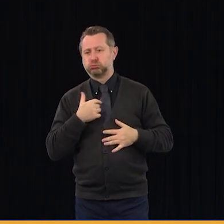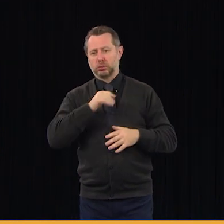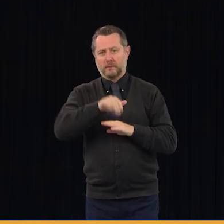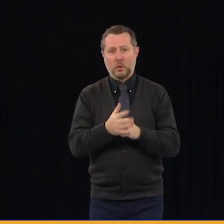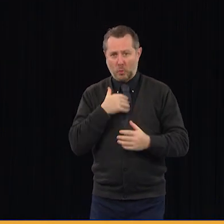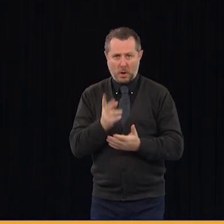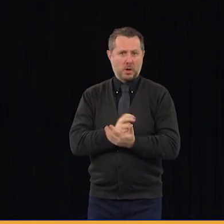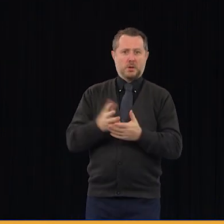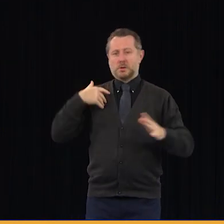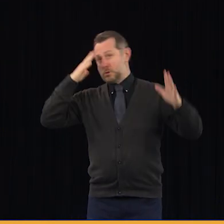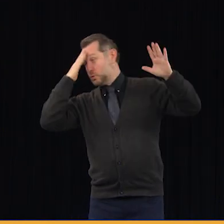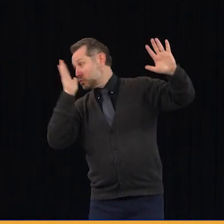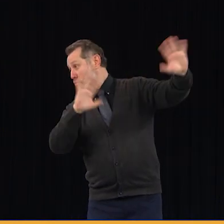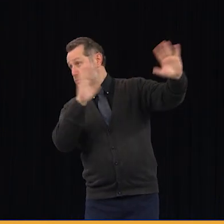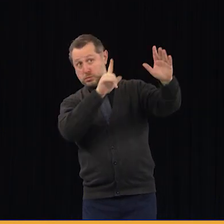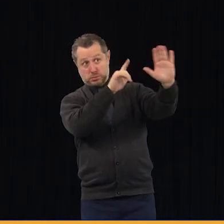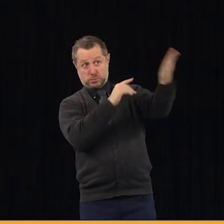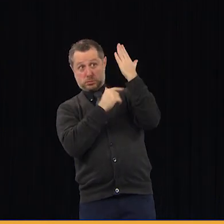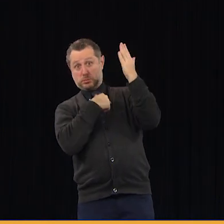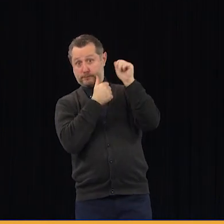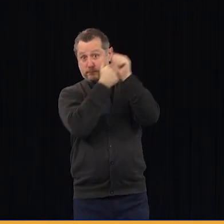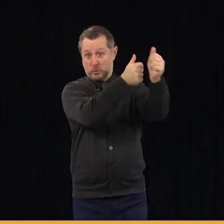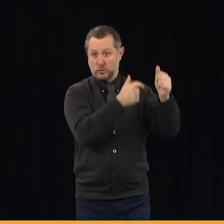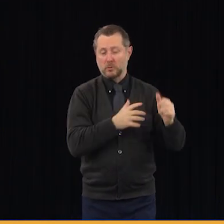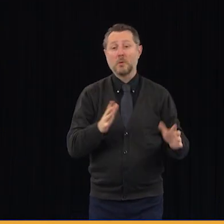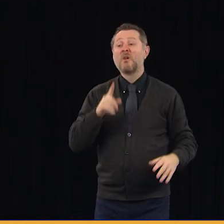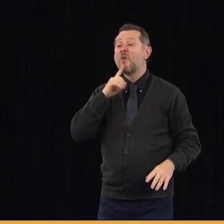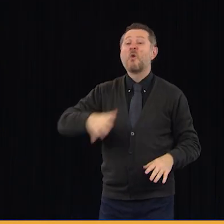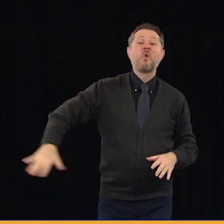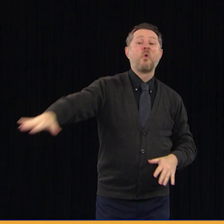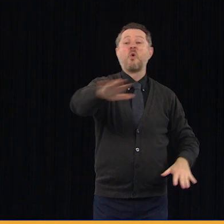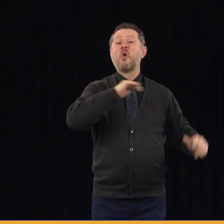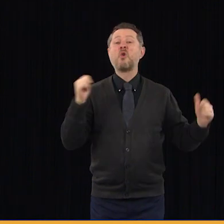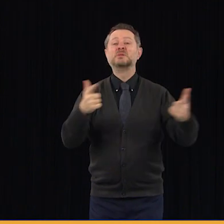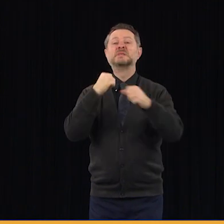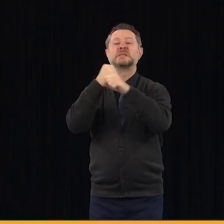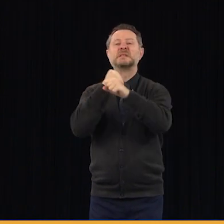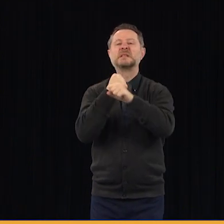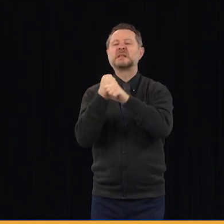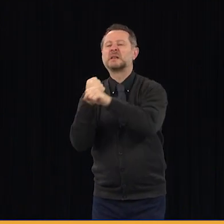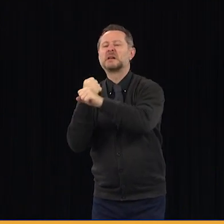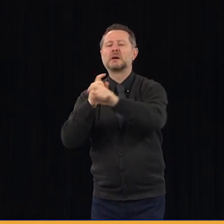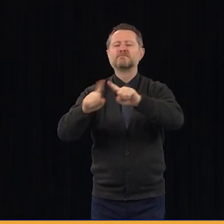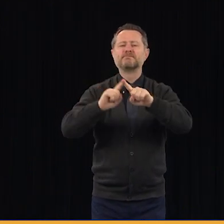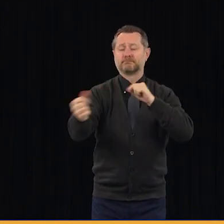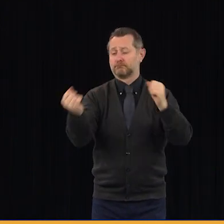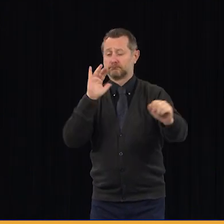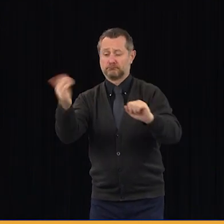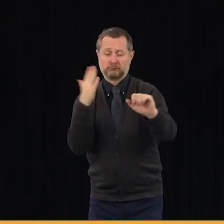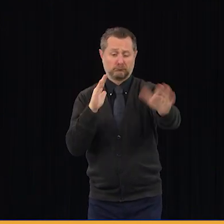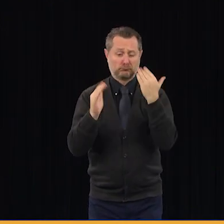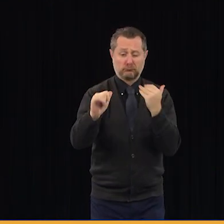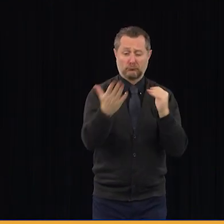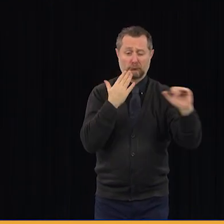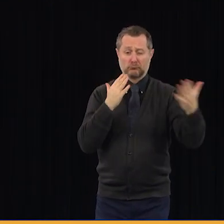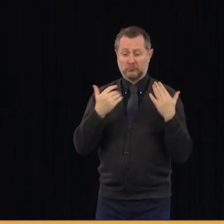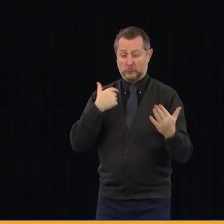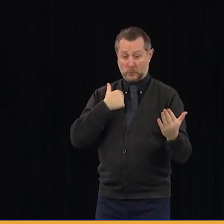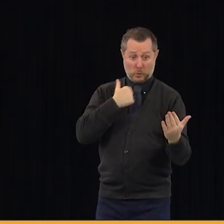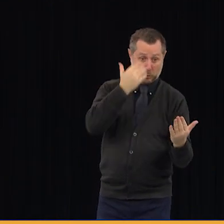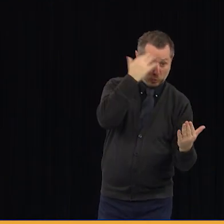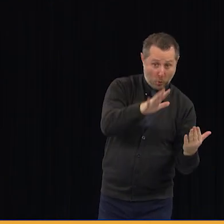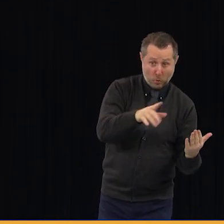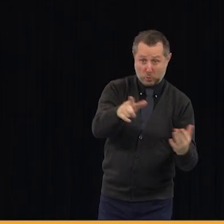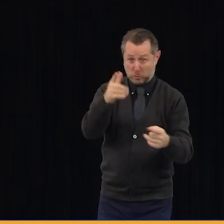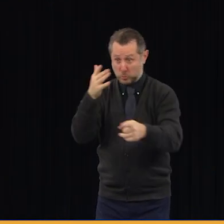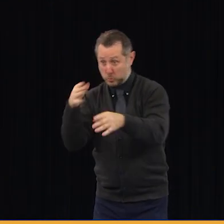all of the statisticians also said, look, we don't know how effective you can be at closing